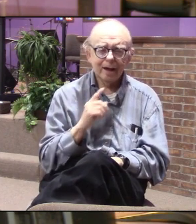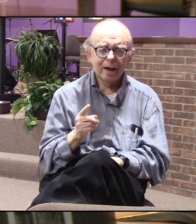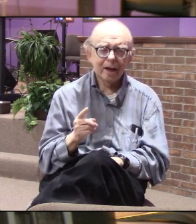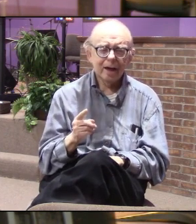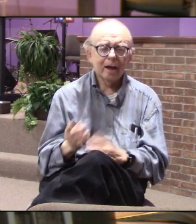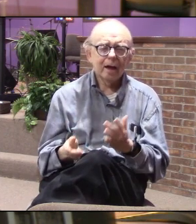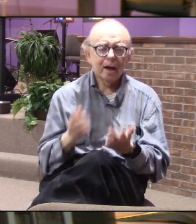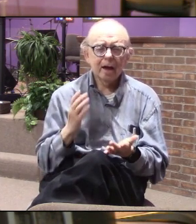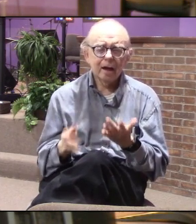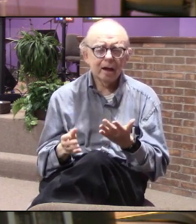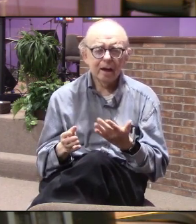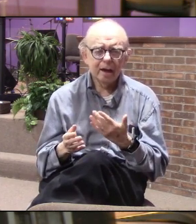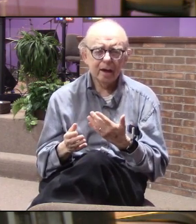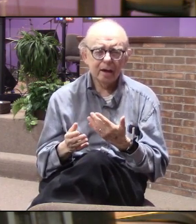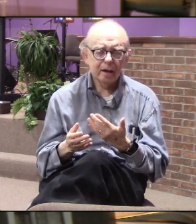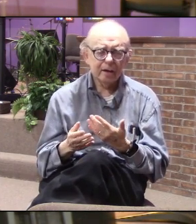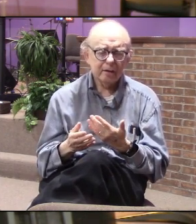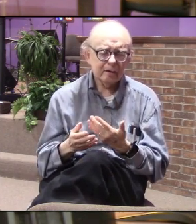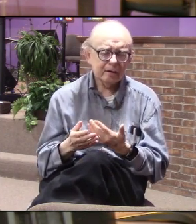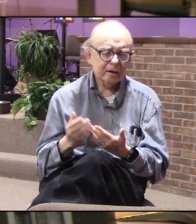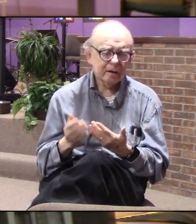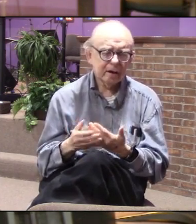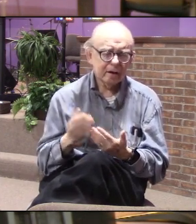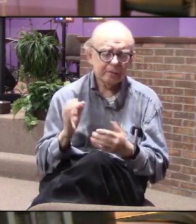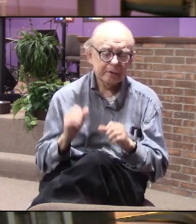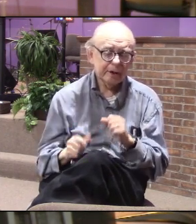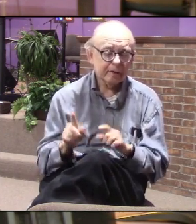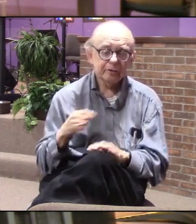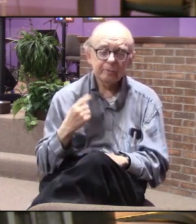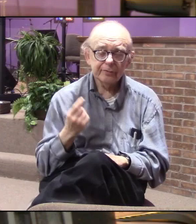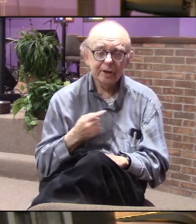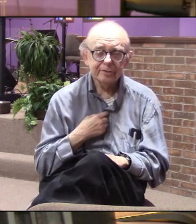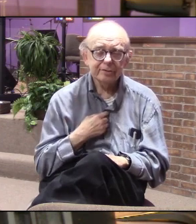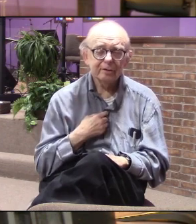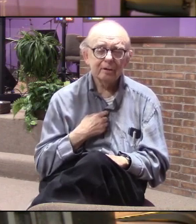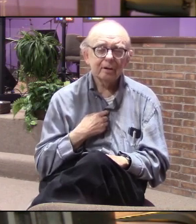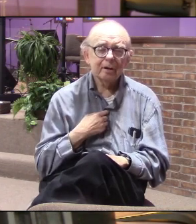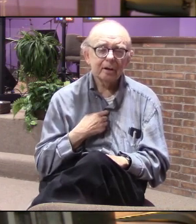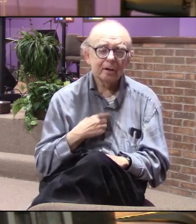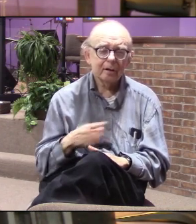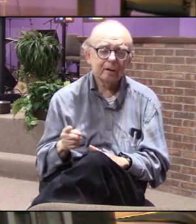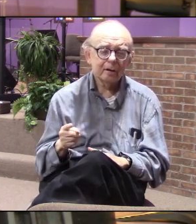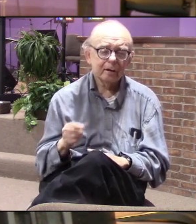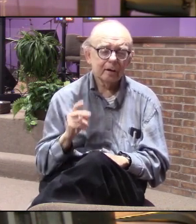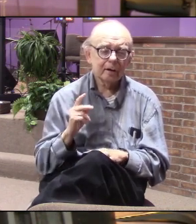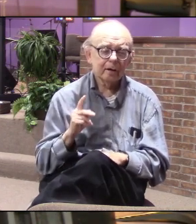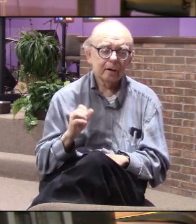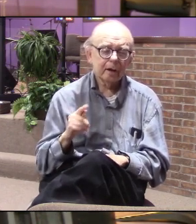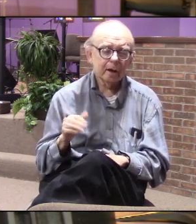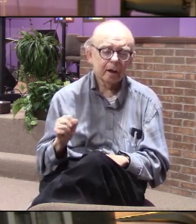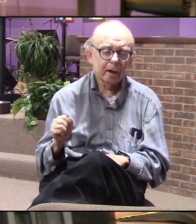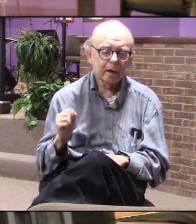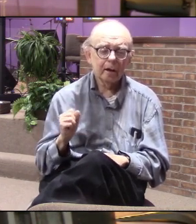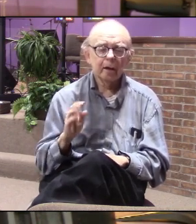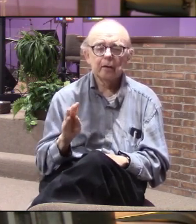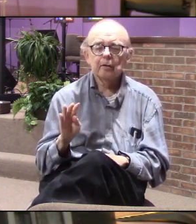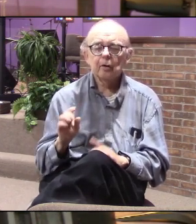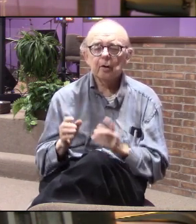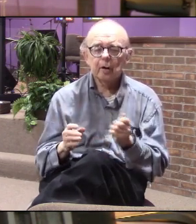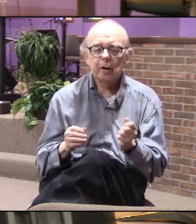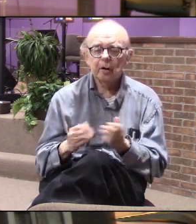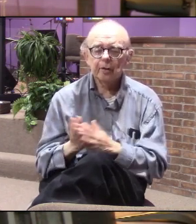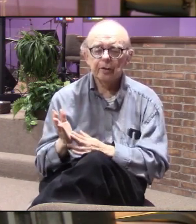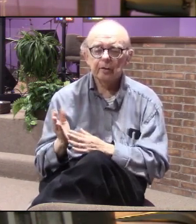It may be impossible for us, but Philippians 4:13 says, I can do all things